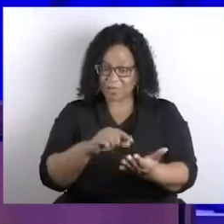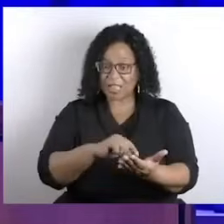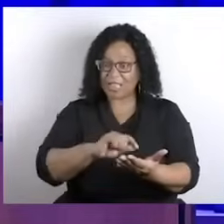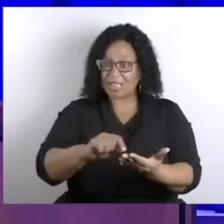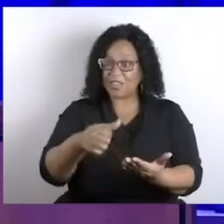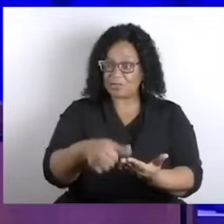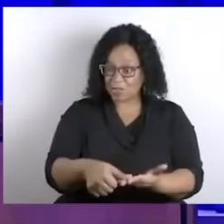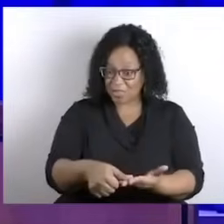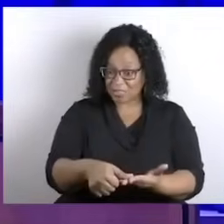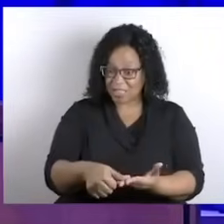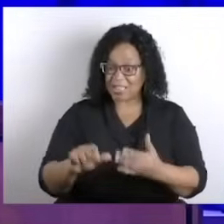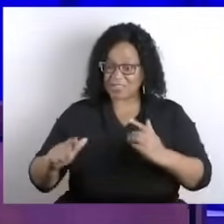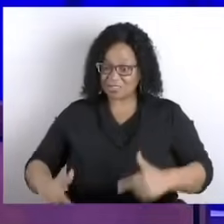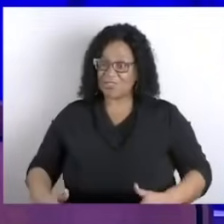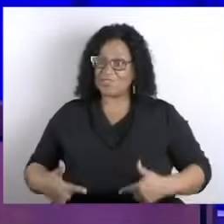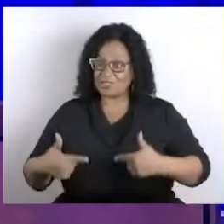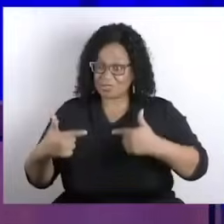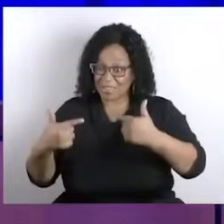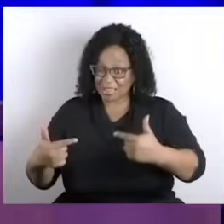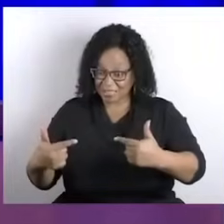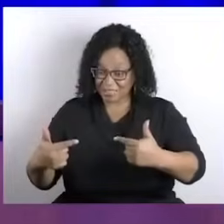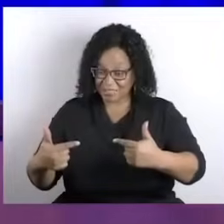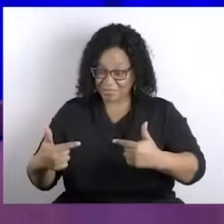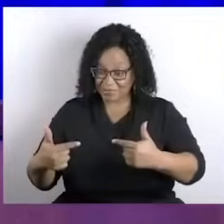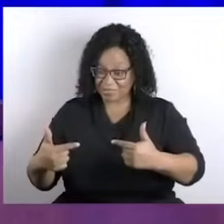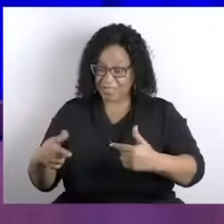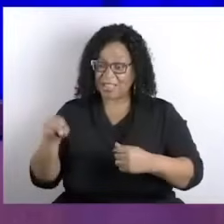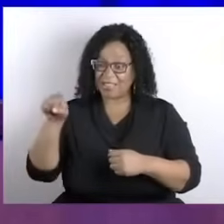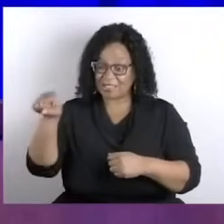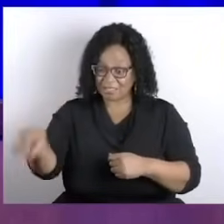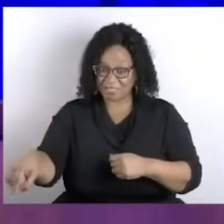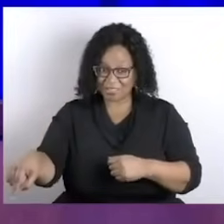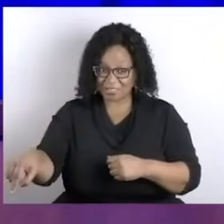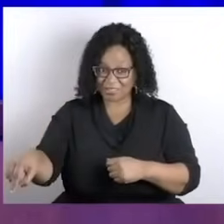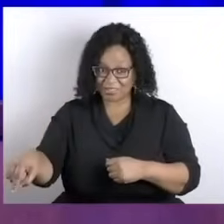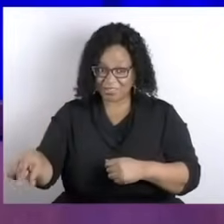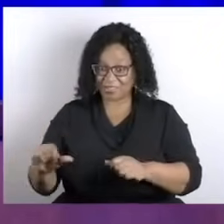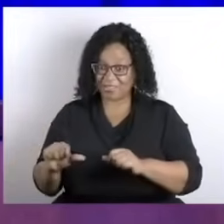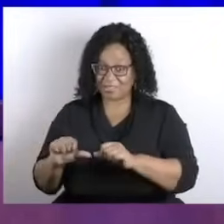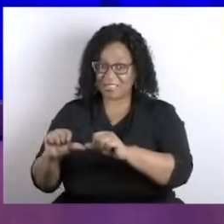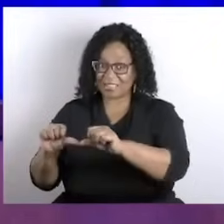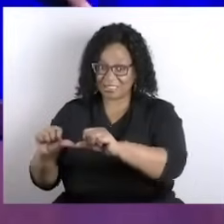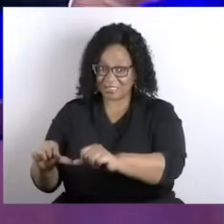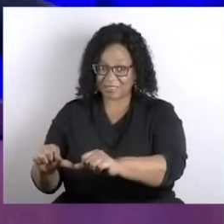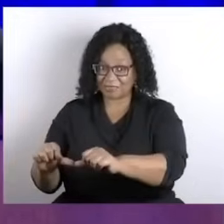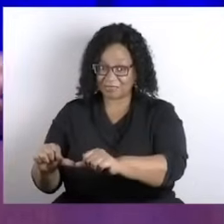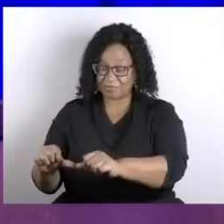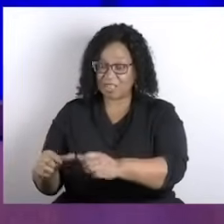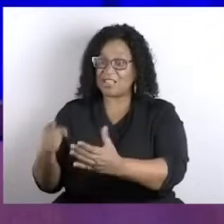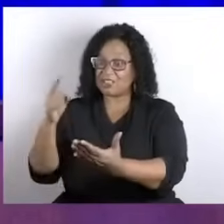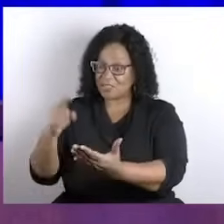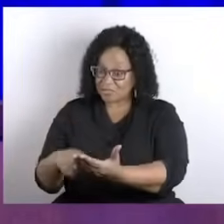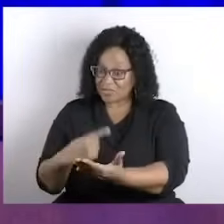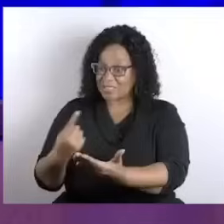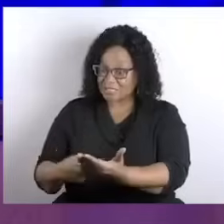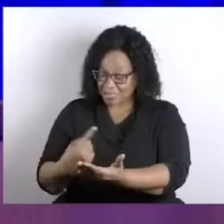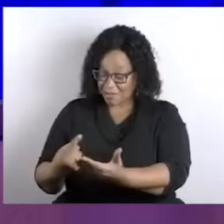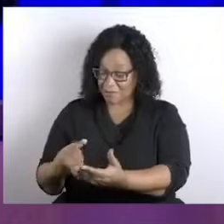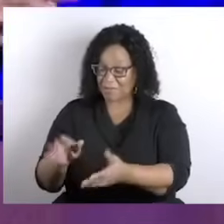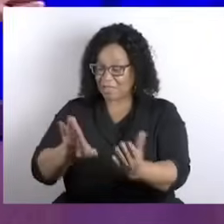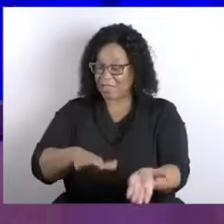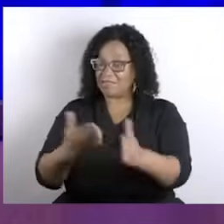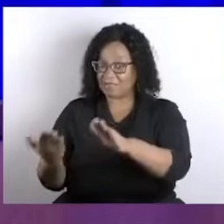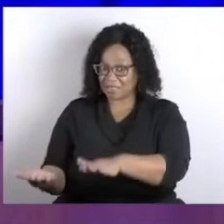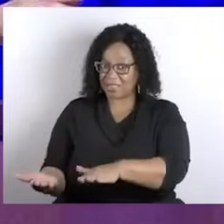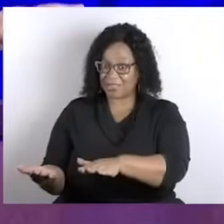the survivors who are still in exile. Literally suggesting that some have died off, that they are now